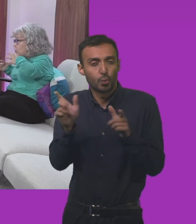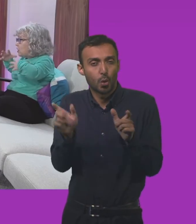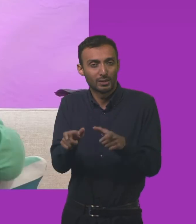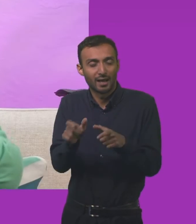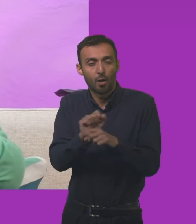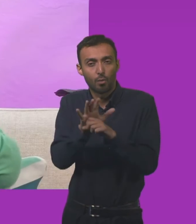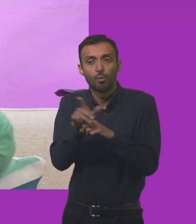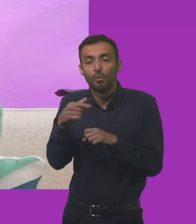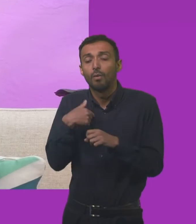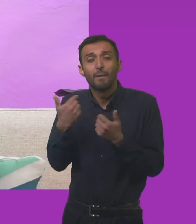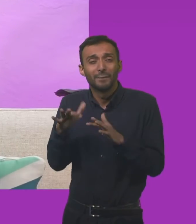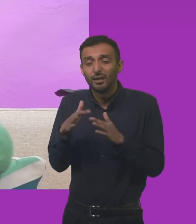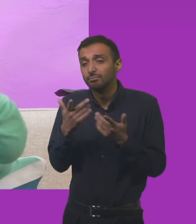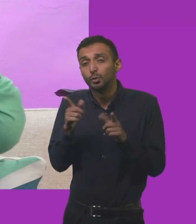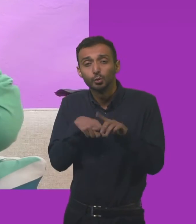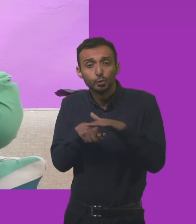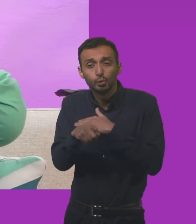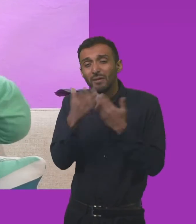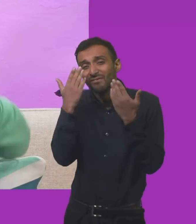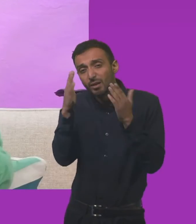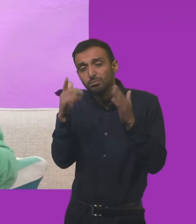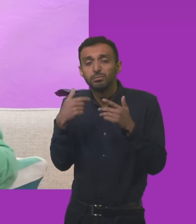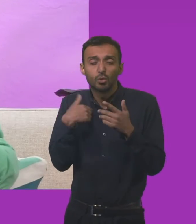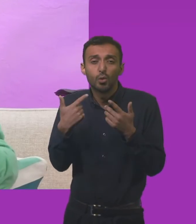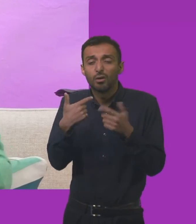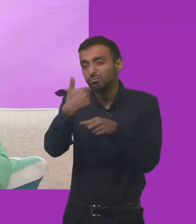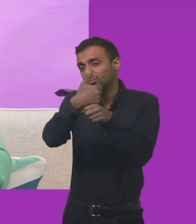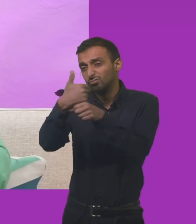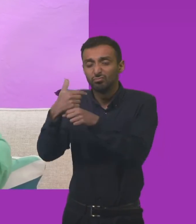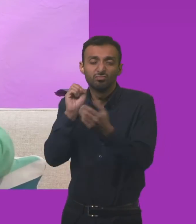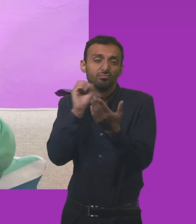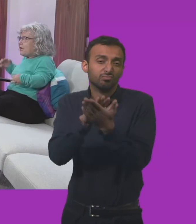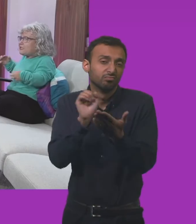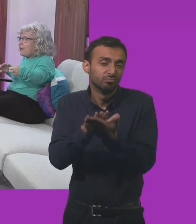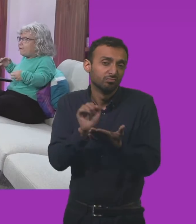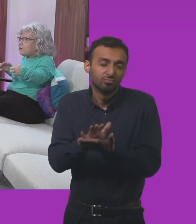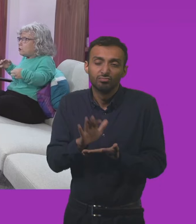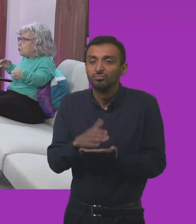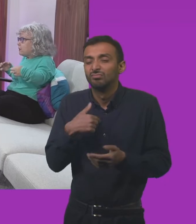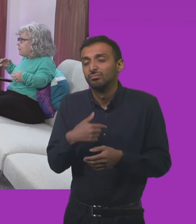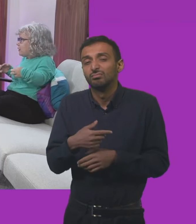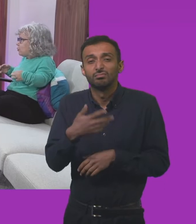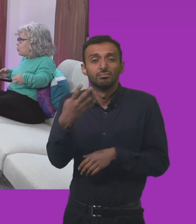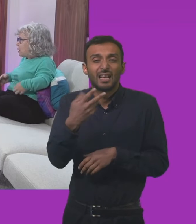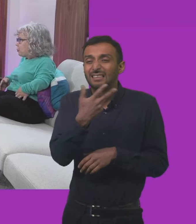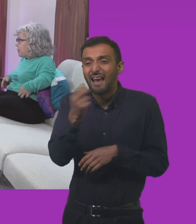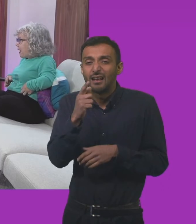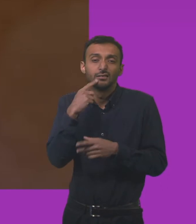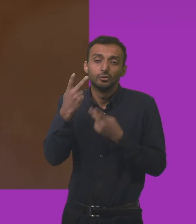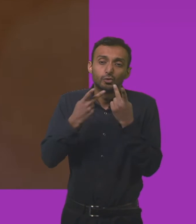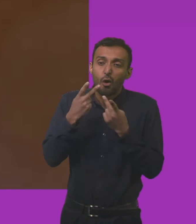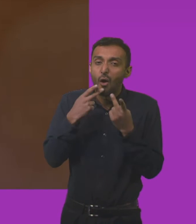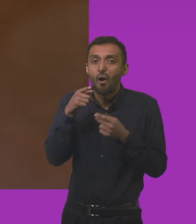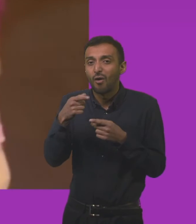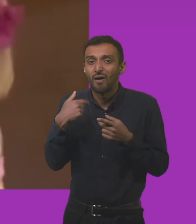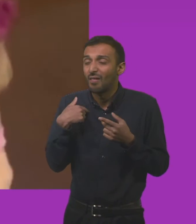YouTube, just saying, hey, everybody, I'm going to put on an 80s song. I put on Let's Get Physical with Olivia Newton-John. I put my pants